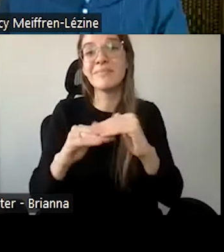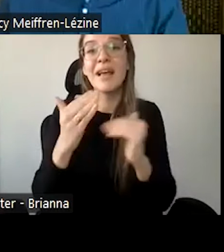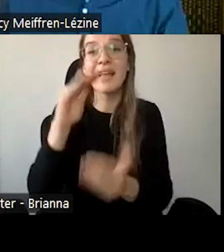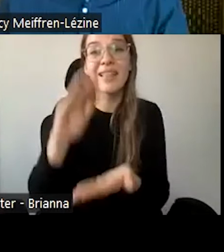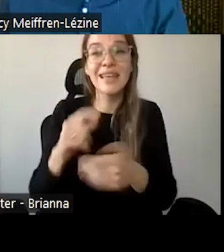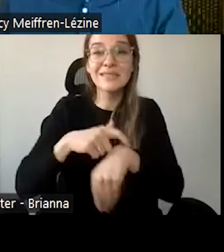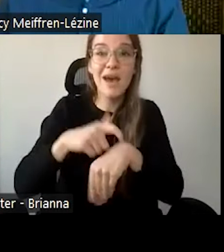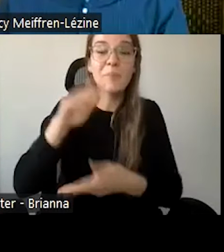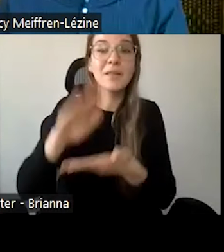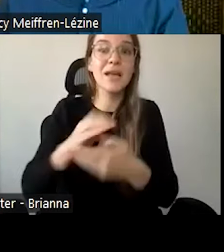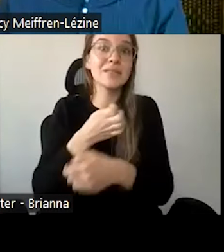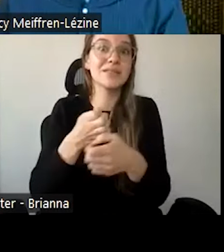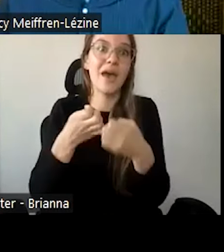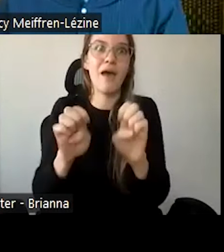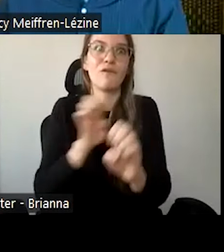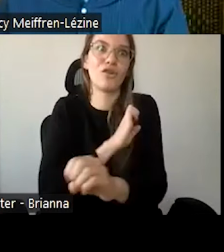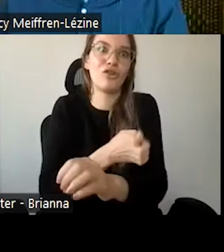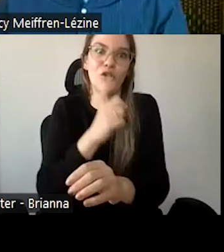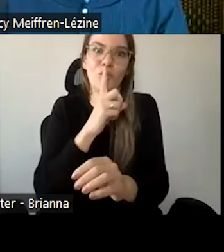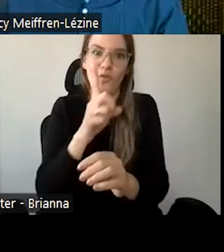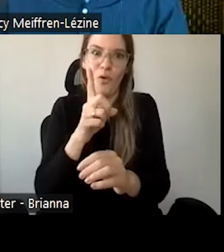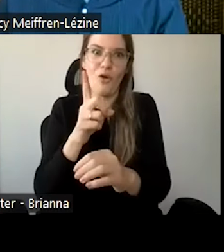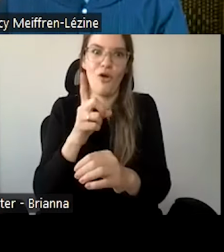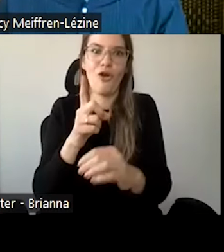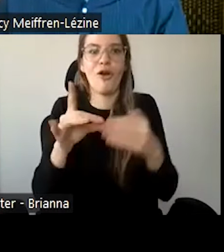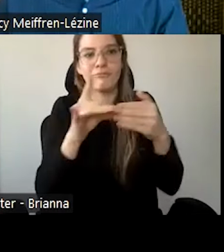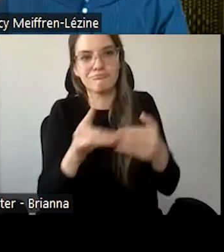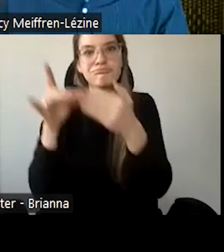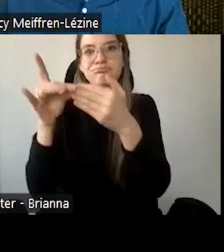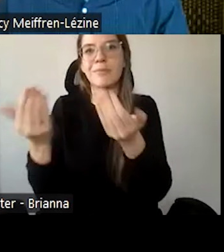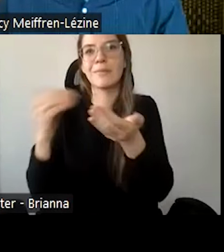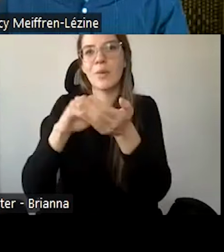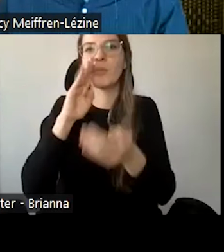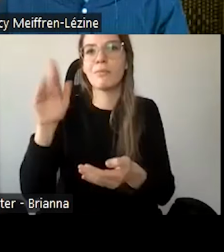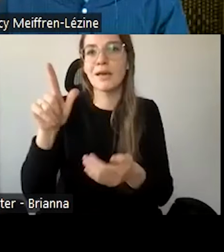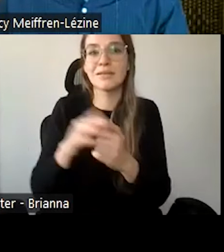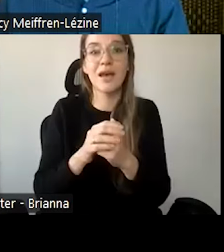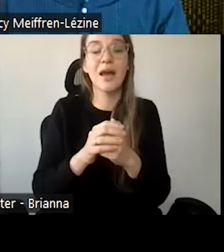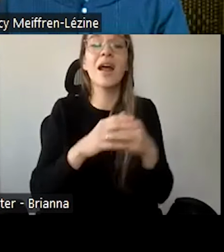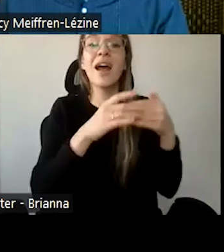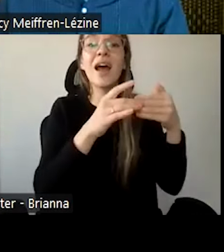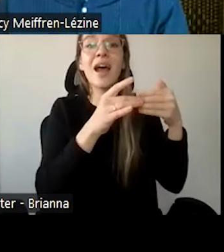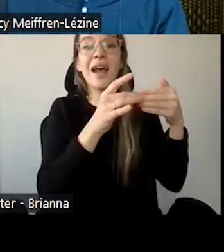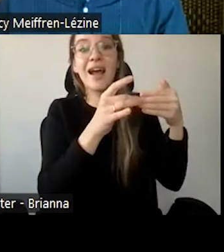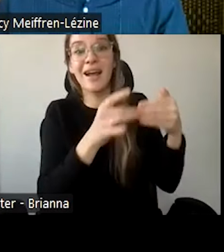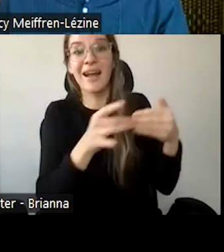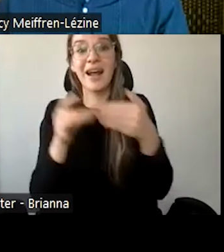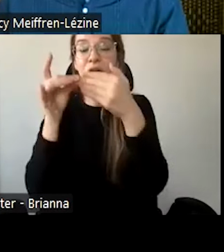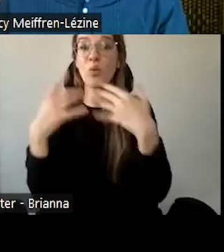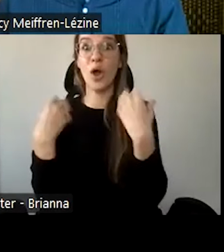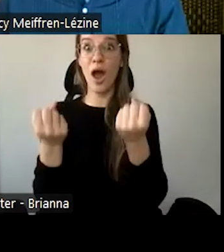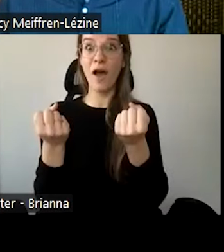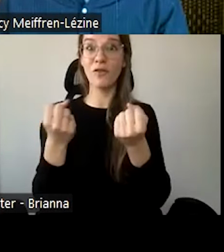to increase their trajectory back up. Once you get to recovery, you're kind of back at that